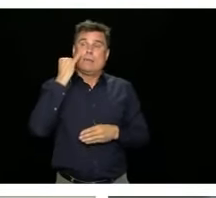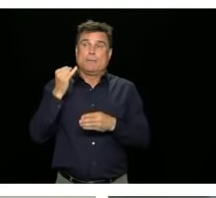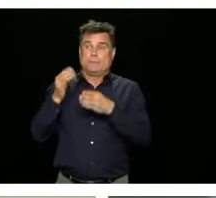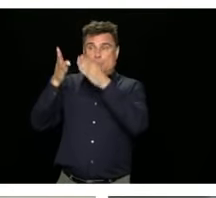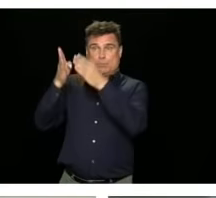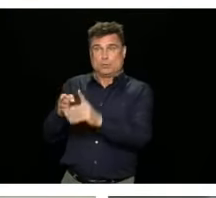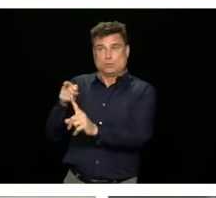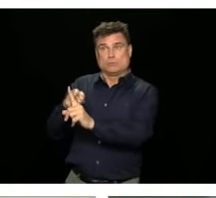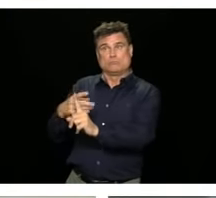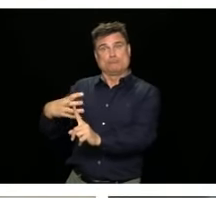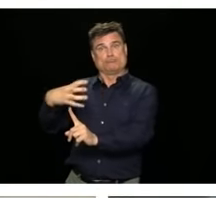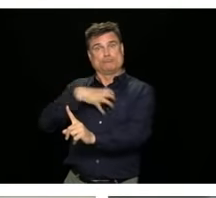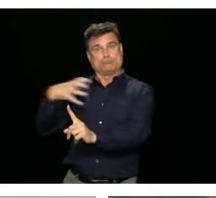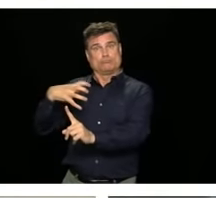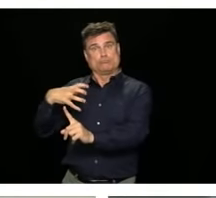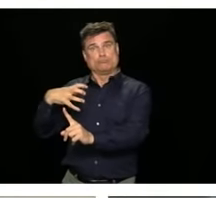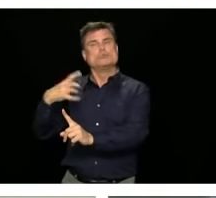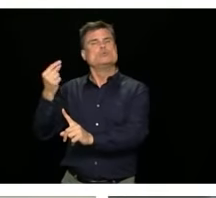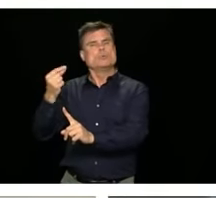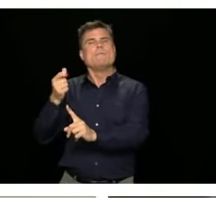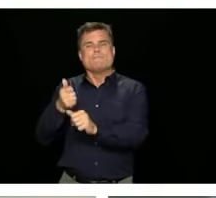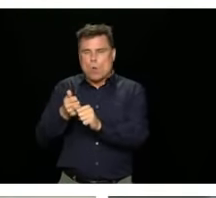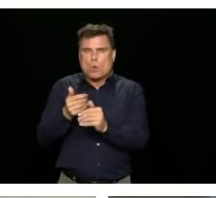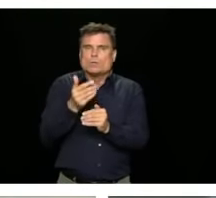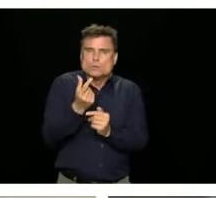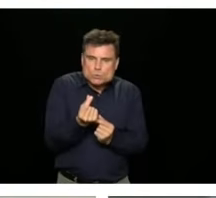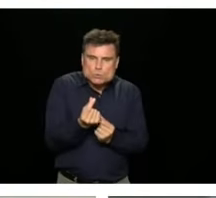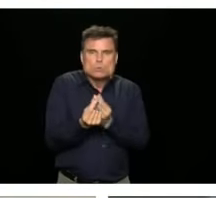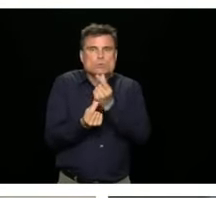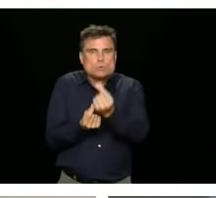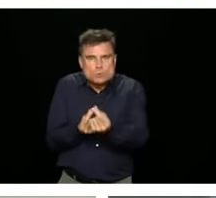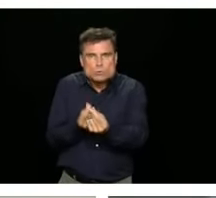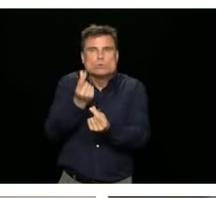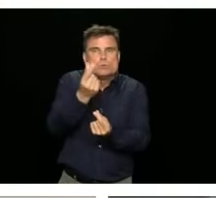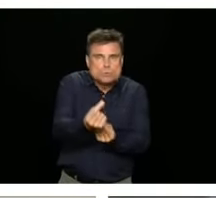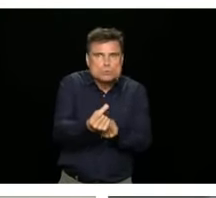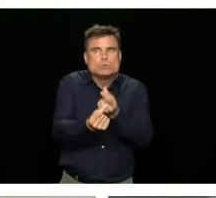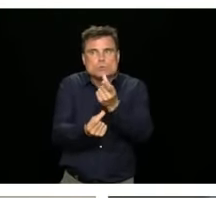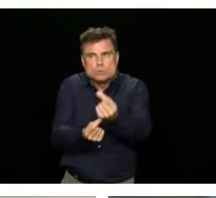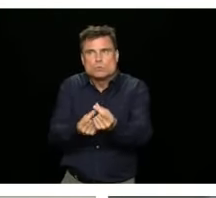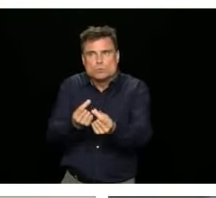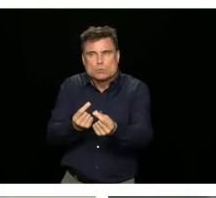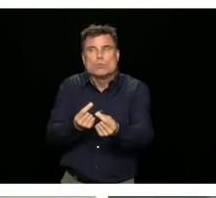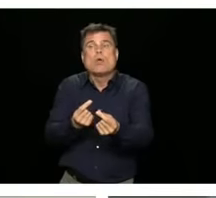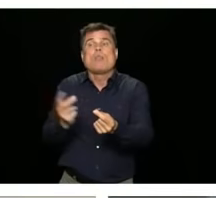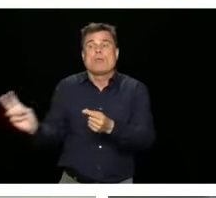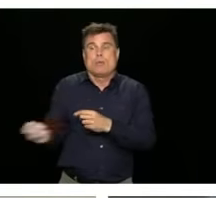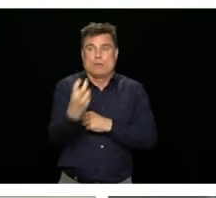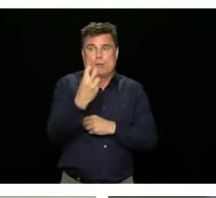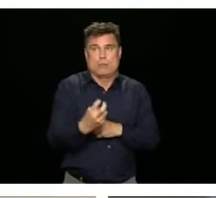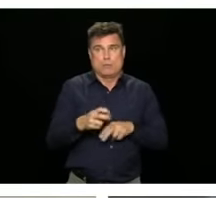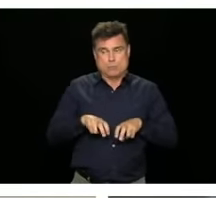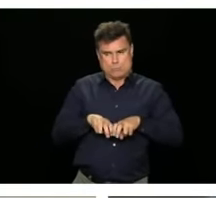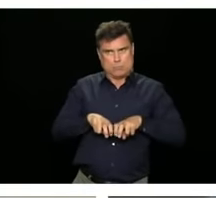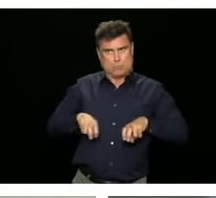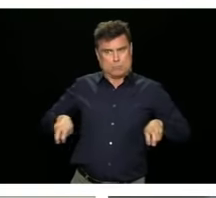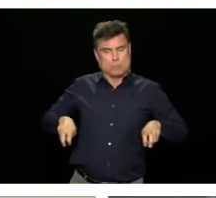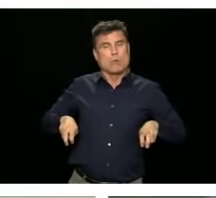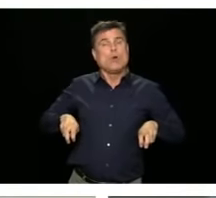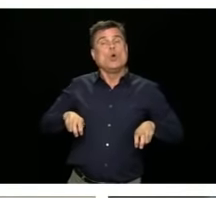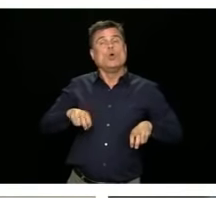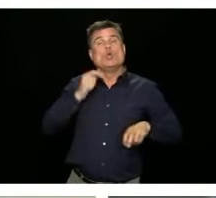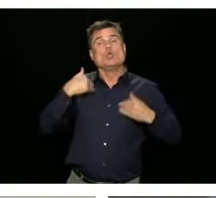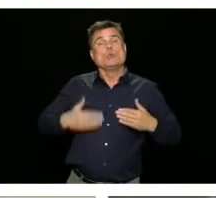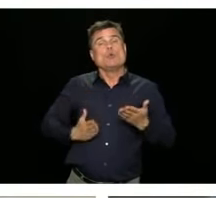the education and training of Human Rights Tribunal members. Thank you, Patricia, for sharing your thoughts. This